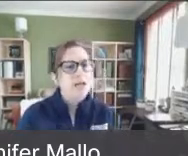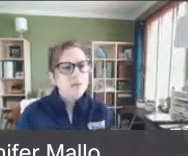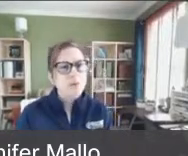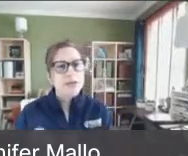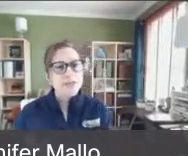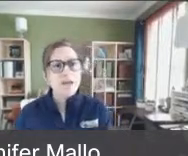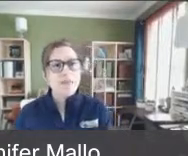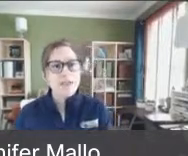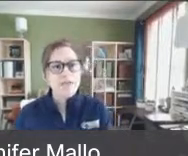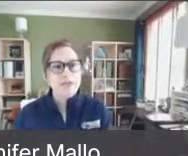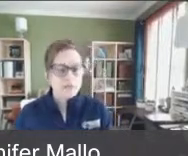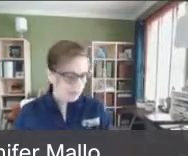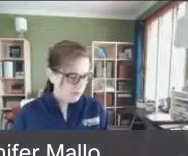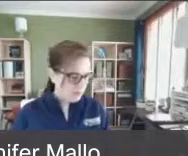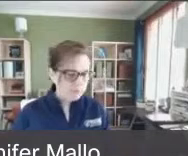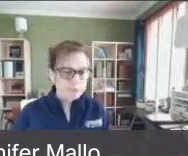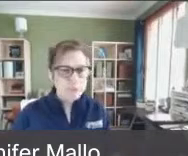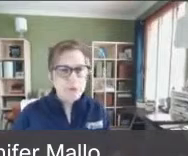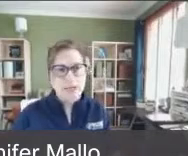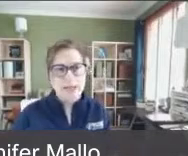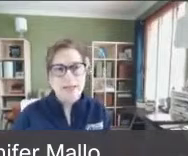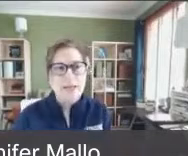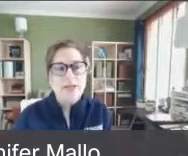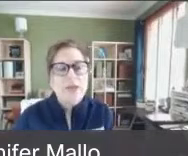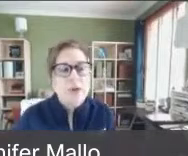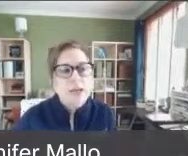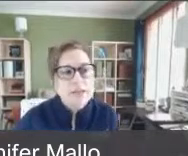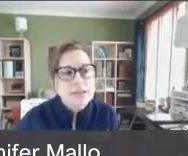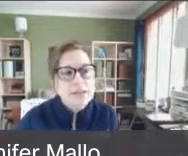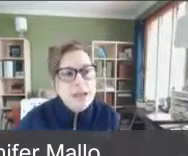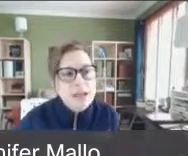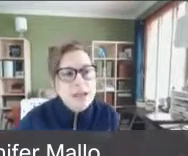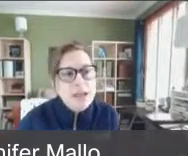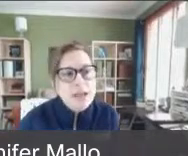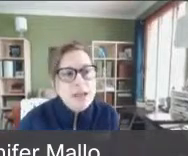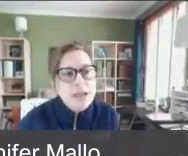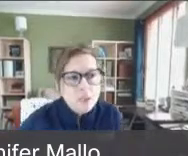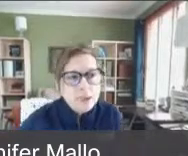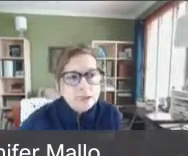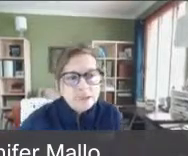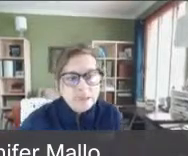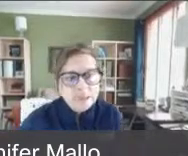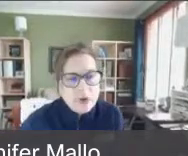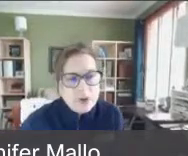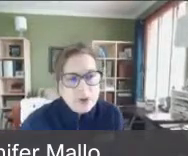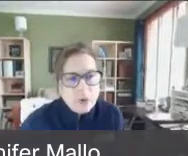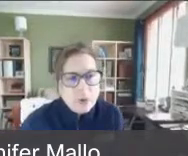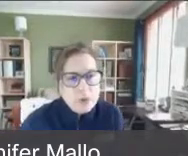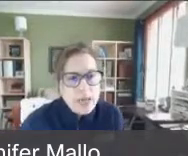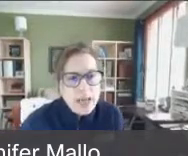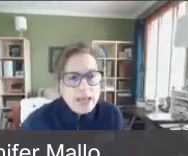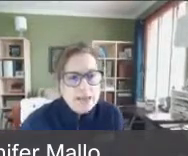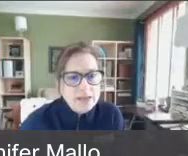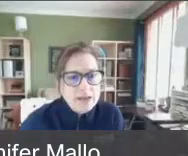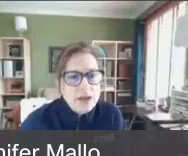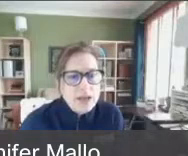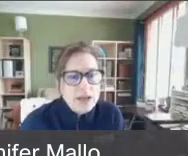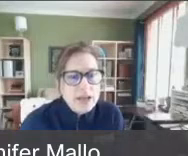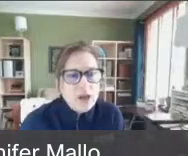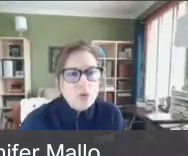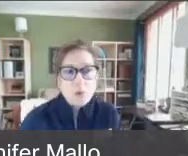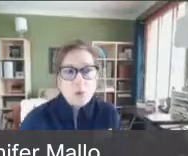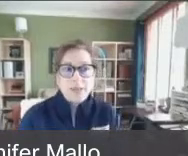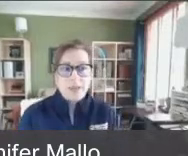have applied for and not been given pre-K expansion grants for some of our schools.